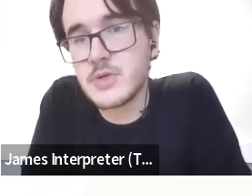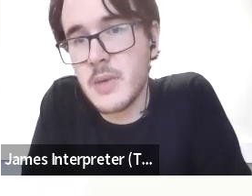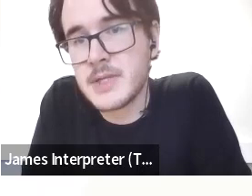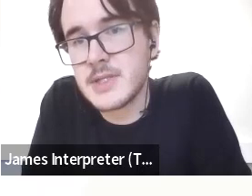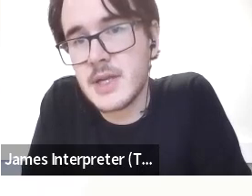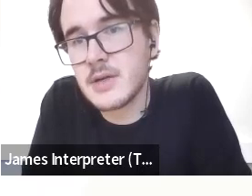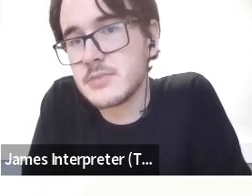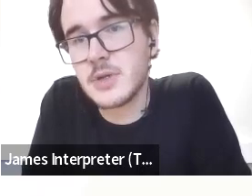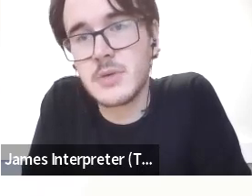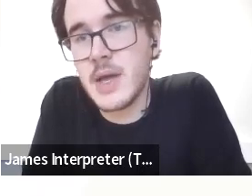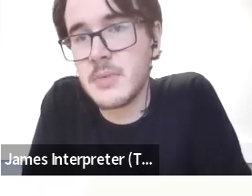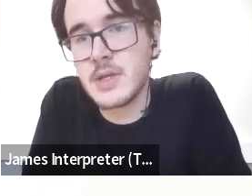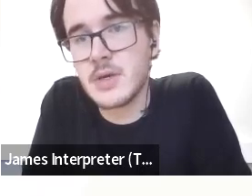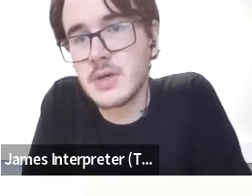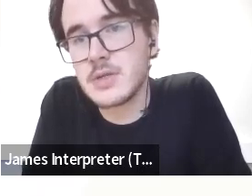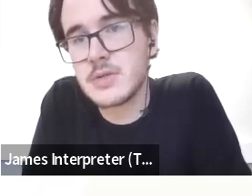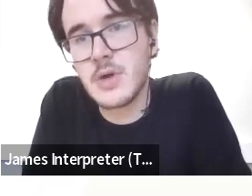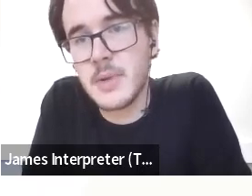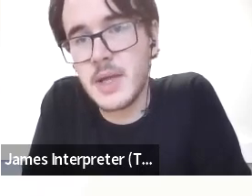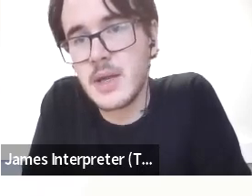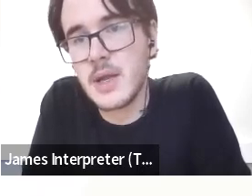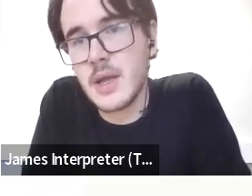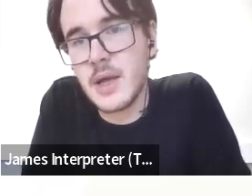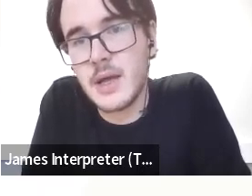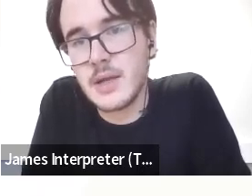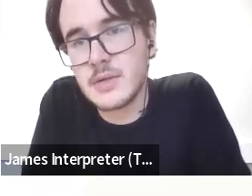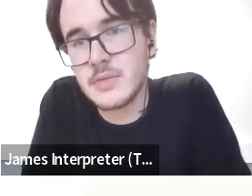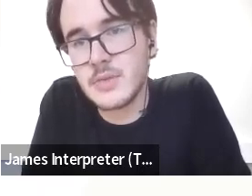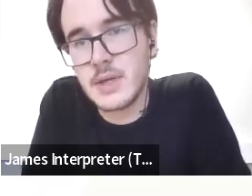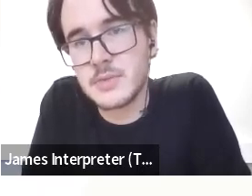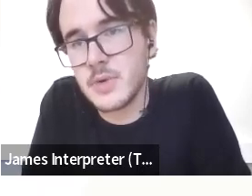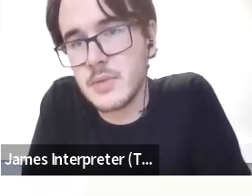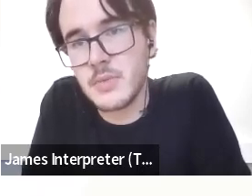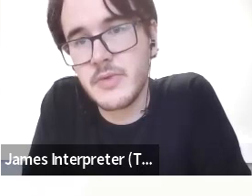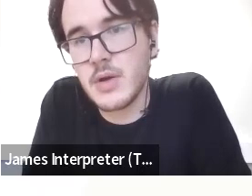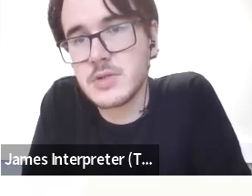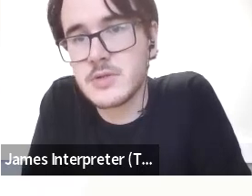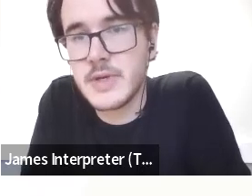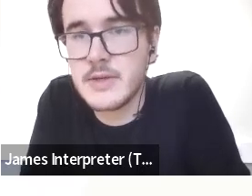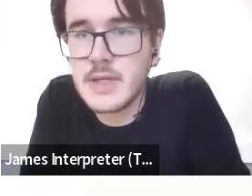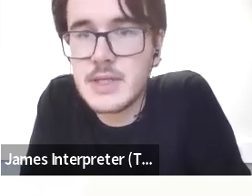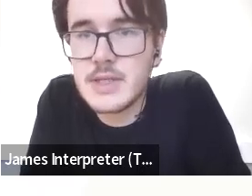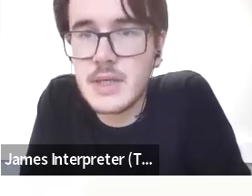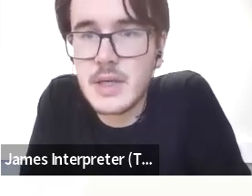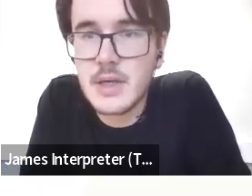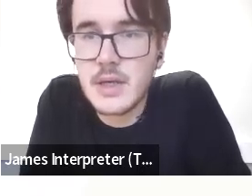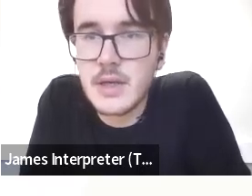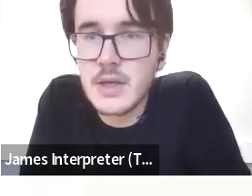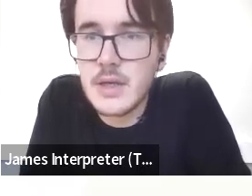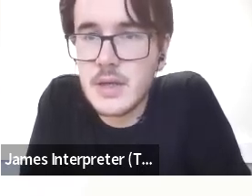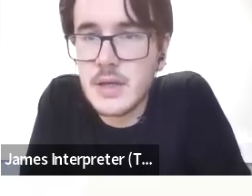it's sort of a drop-in centre. So anybody at all can just drop in and we'll help support them. We've got all sorts of activities,